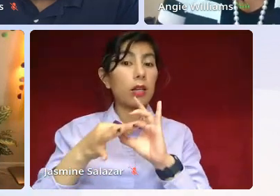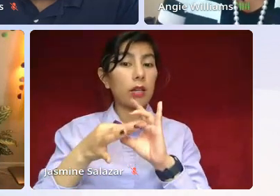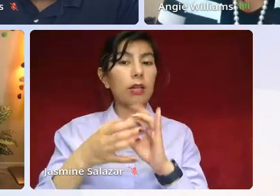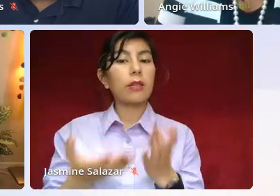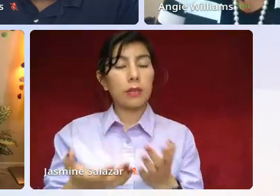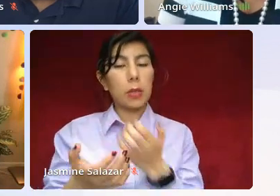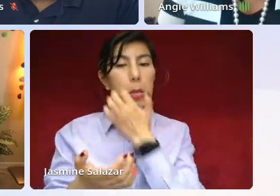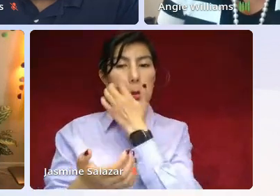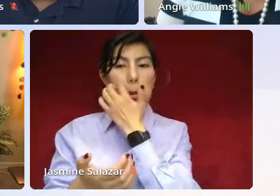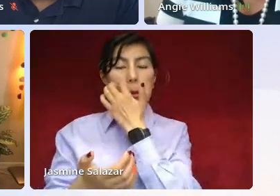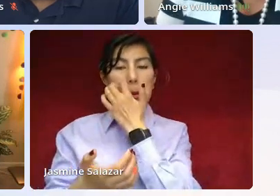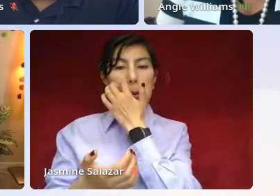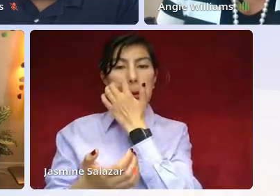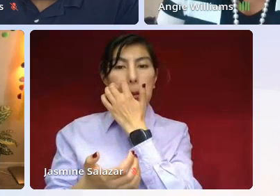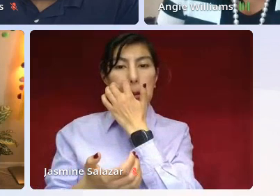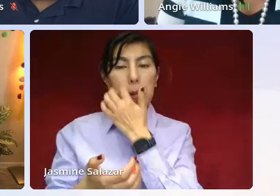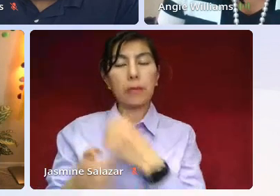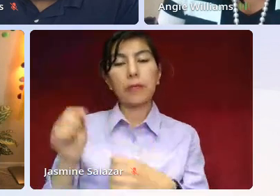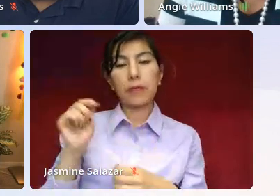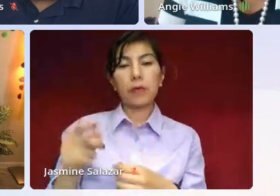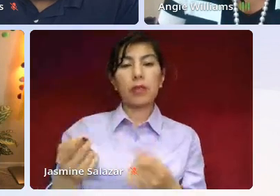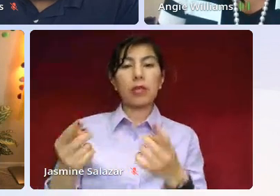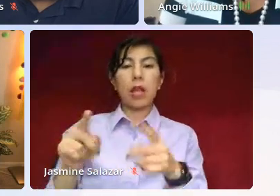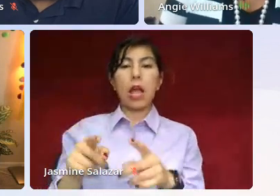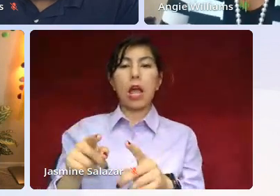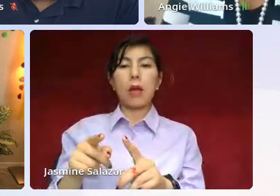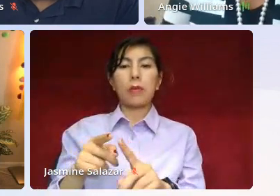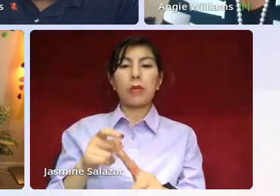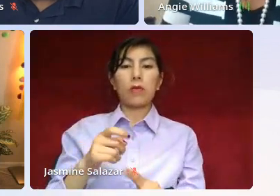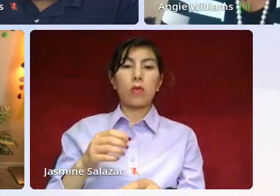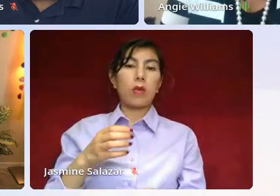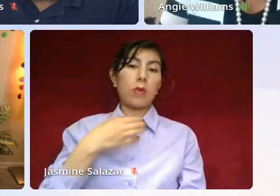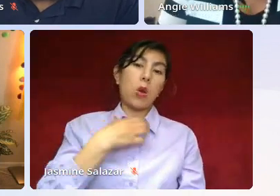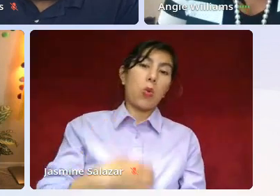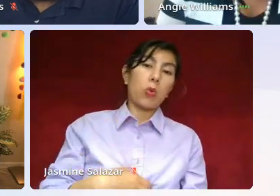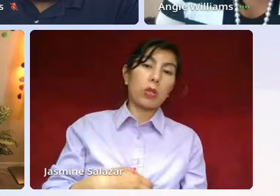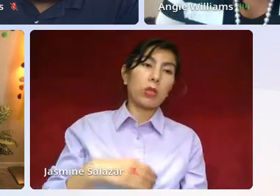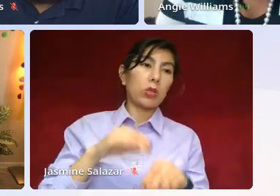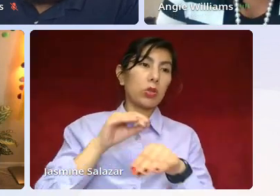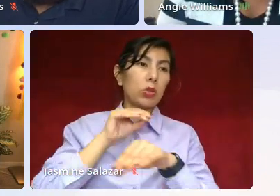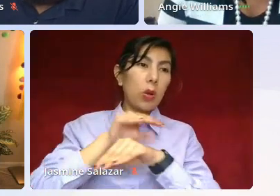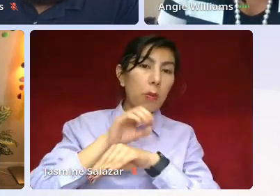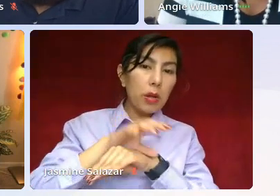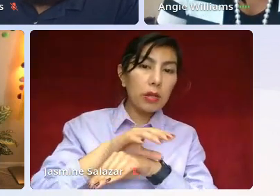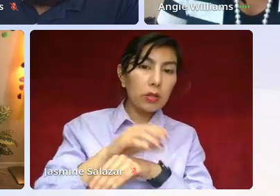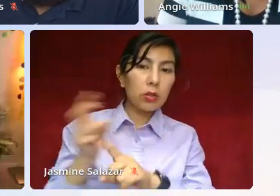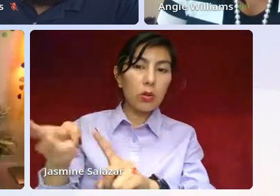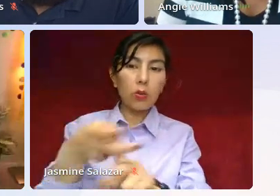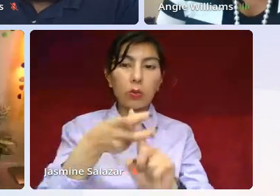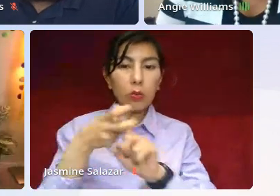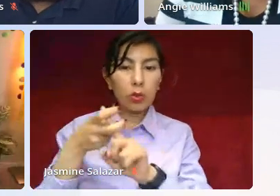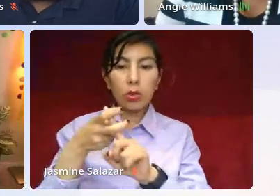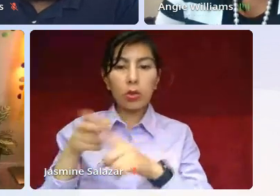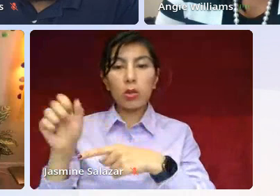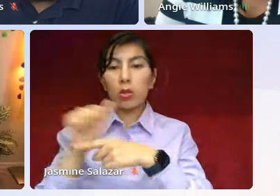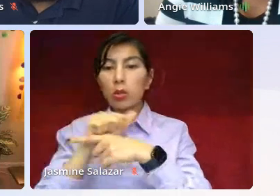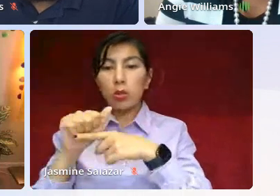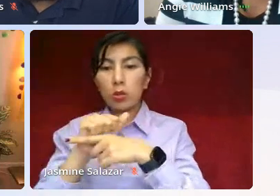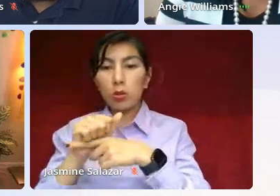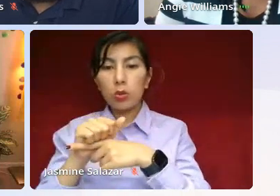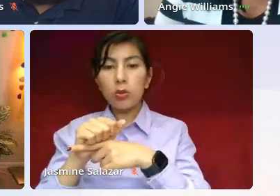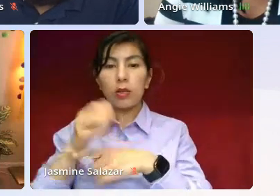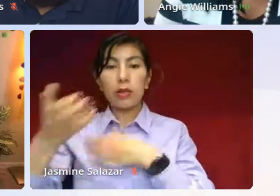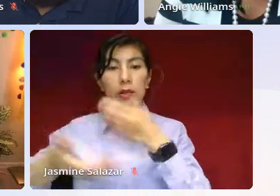And this came out of a desire to mentor, recruit, train, and